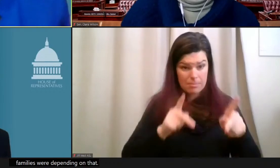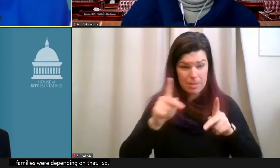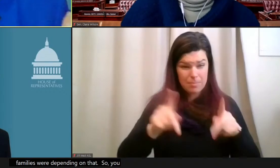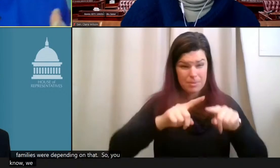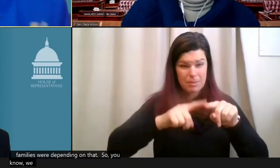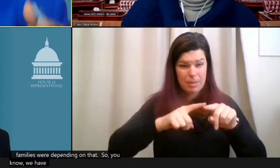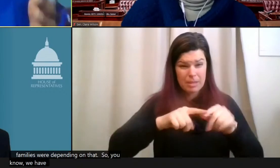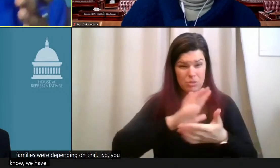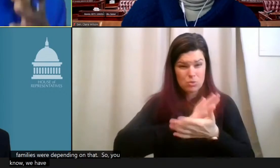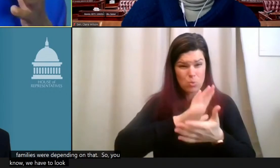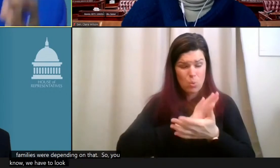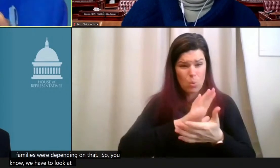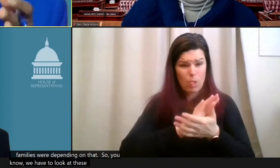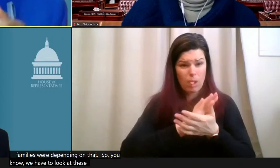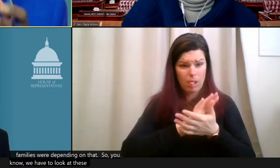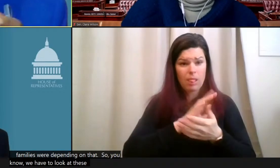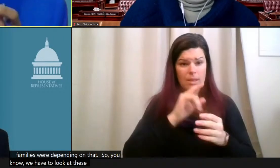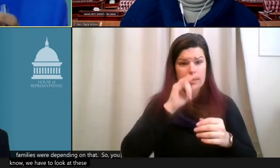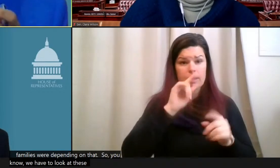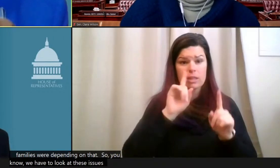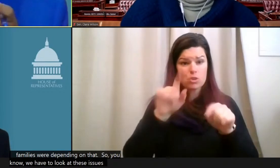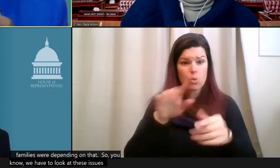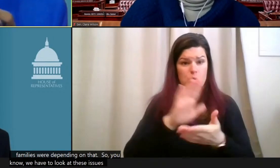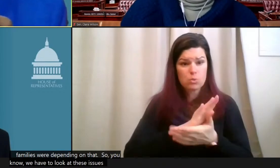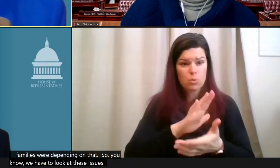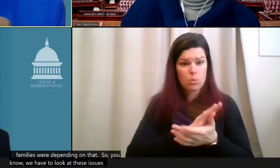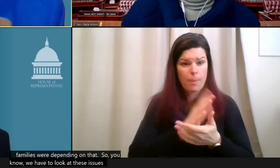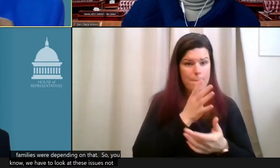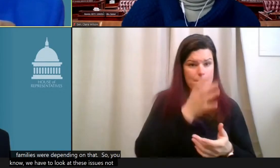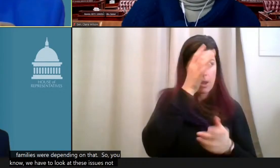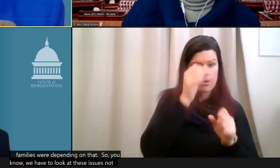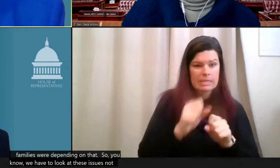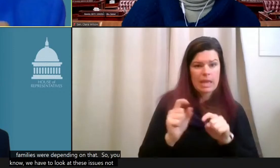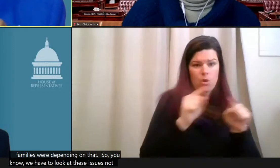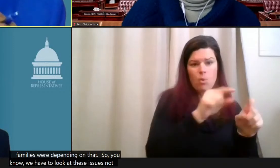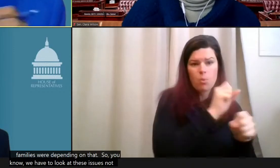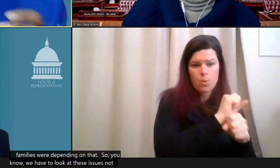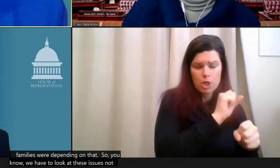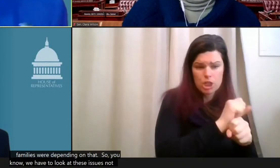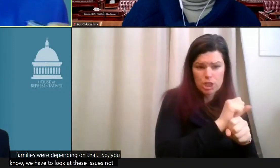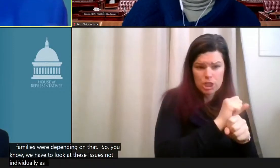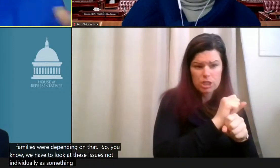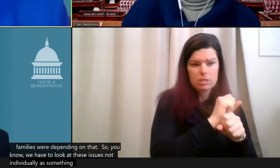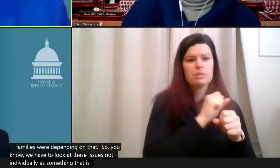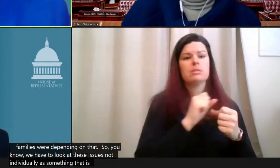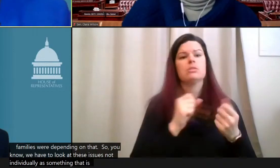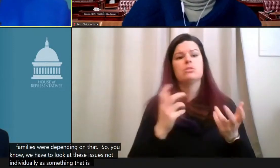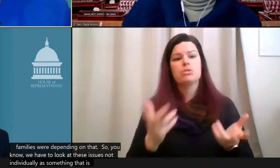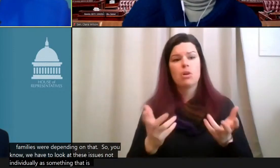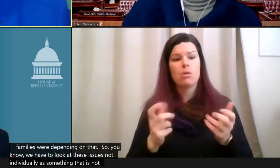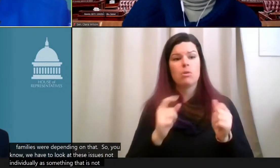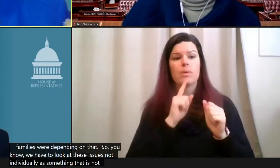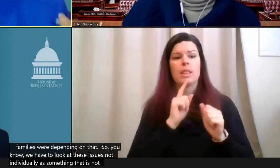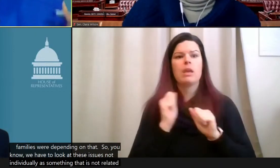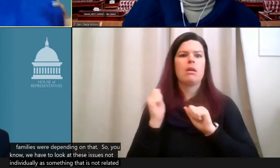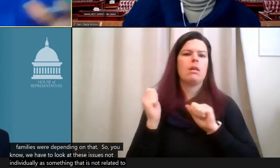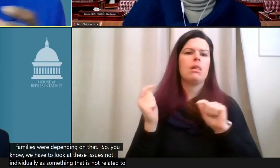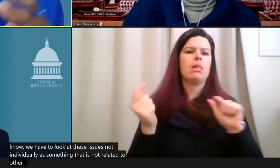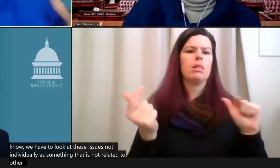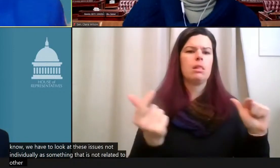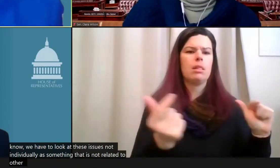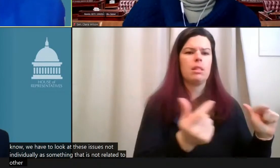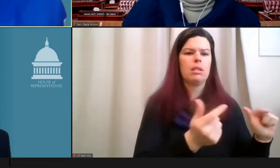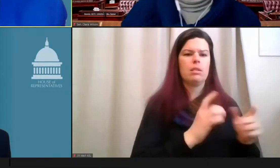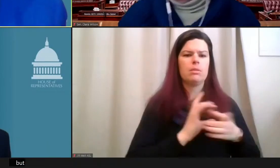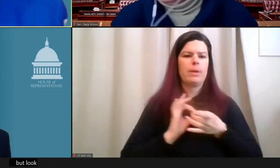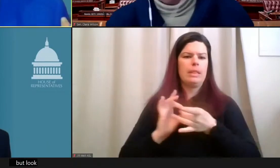at these issues not individually as something that is not related to other things, but look at